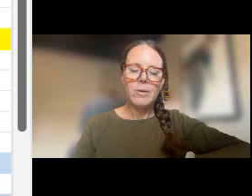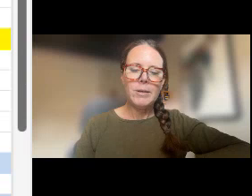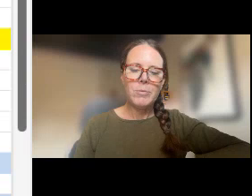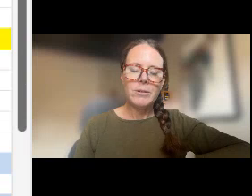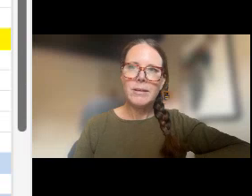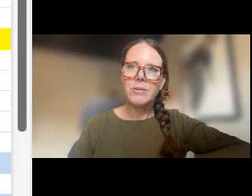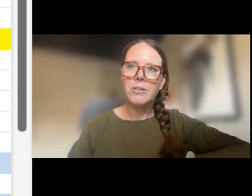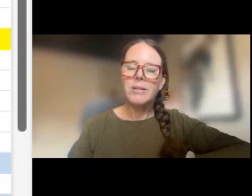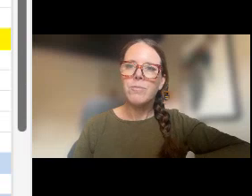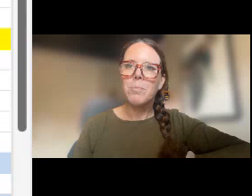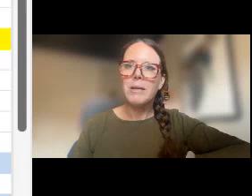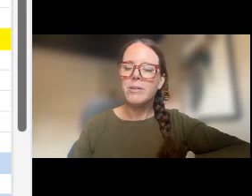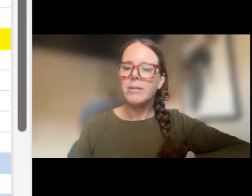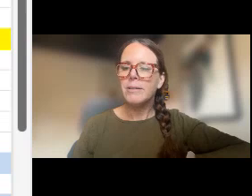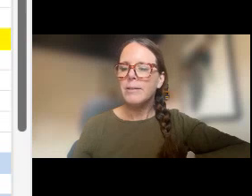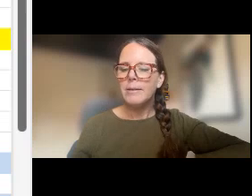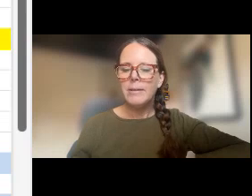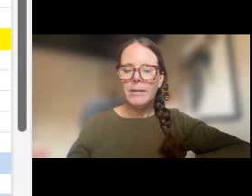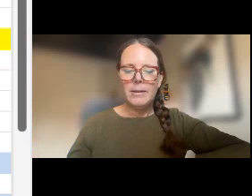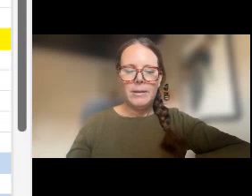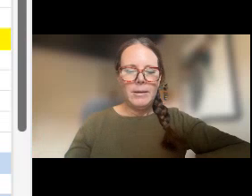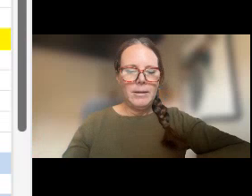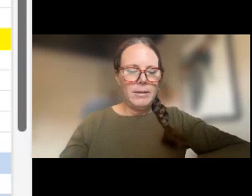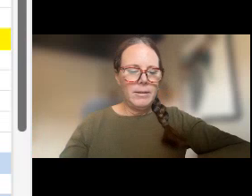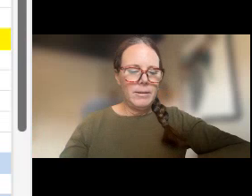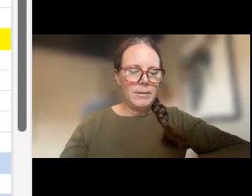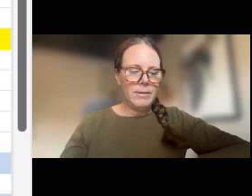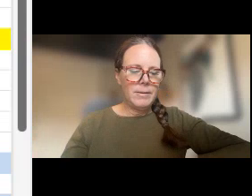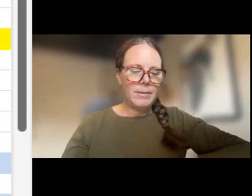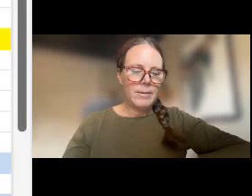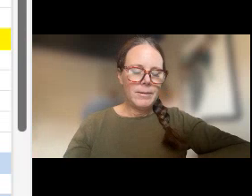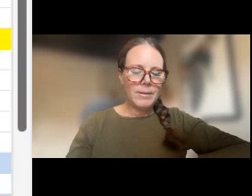I'd agree. We need more discussion and information.